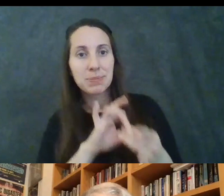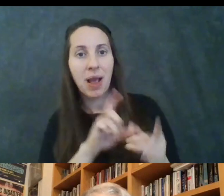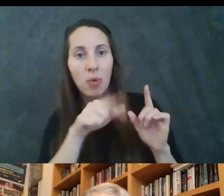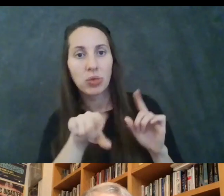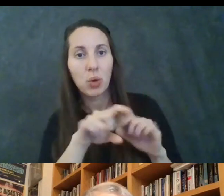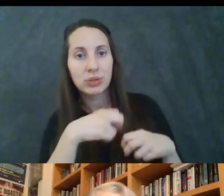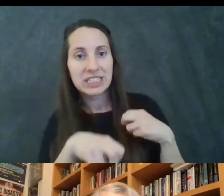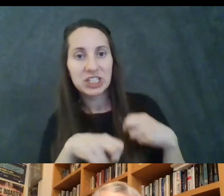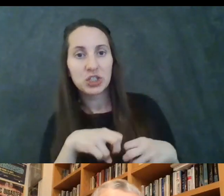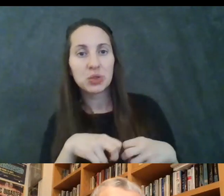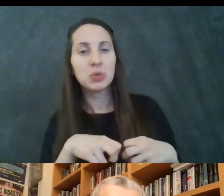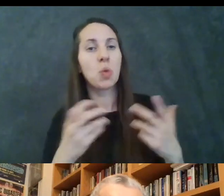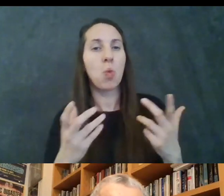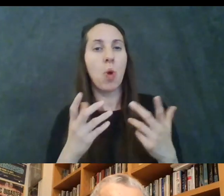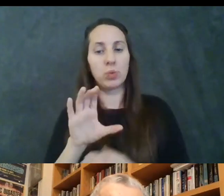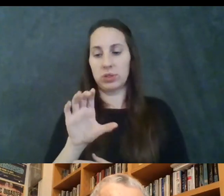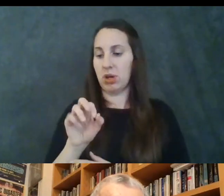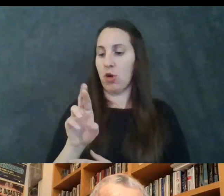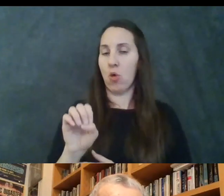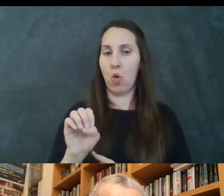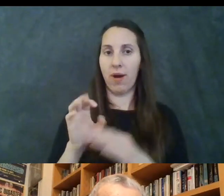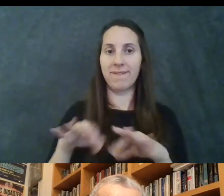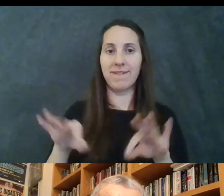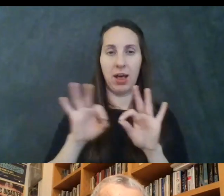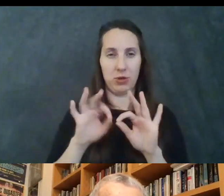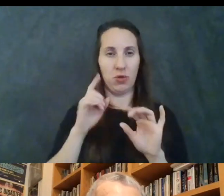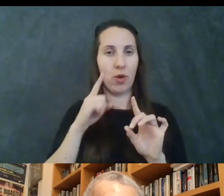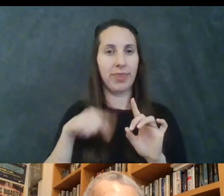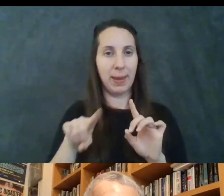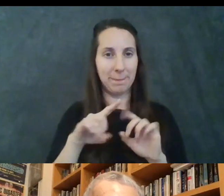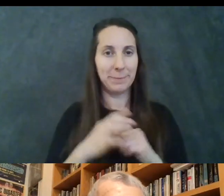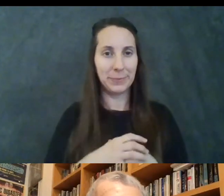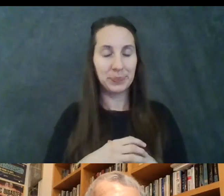values. And so, we always get into